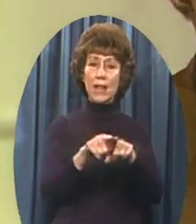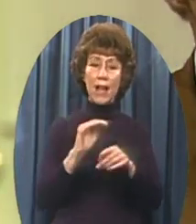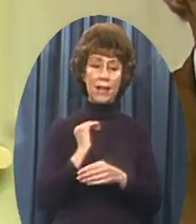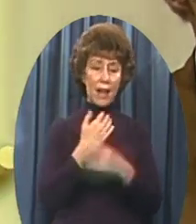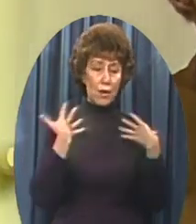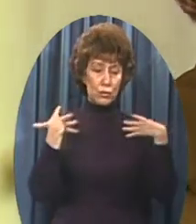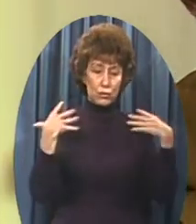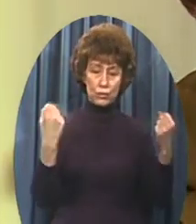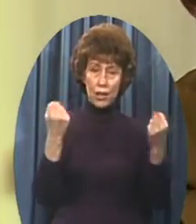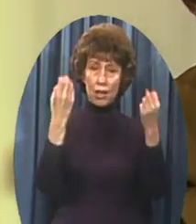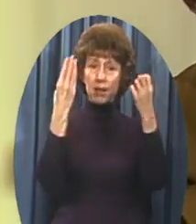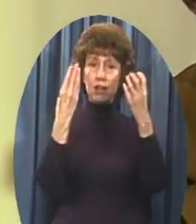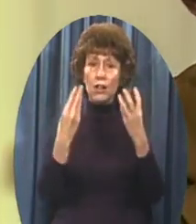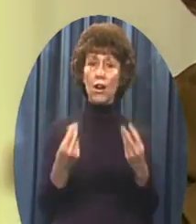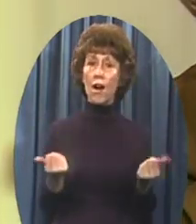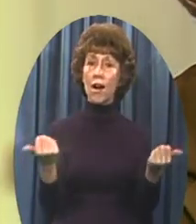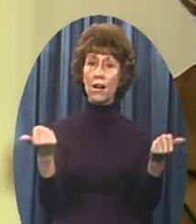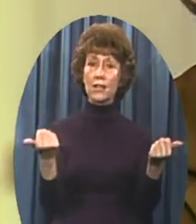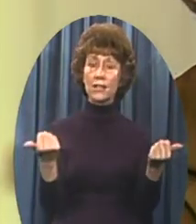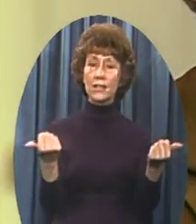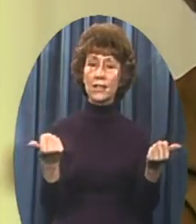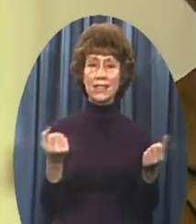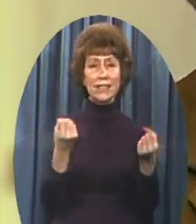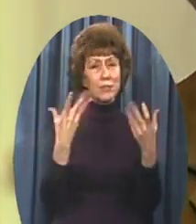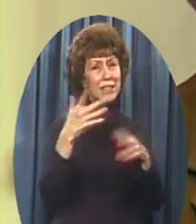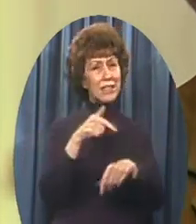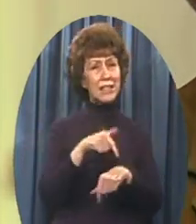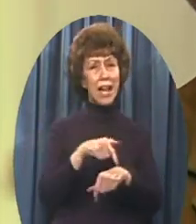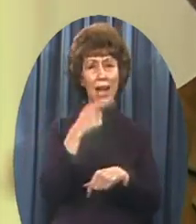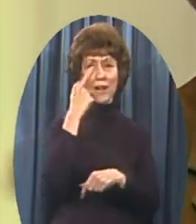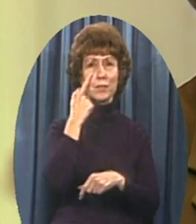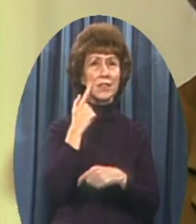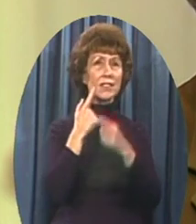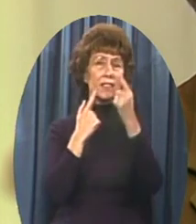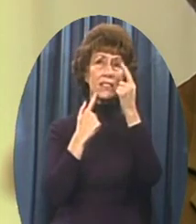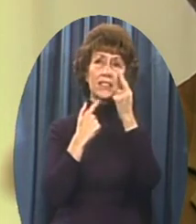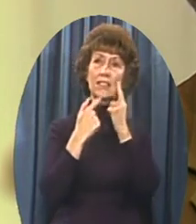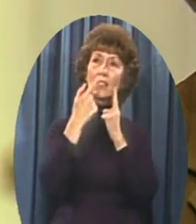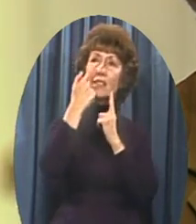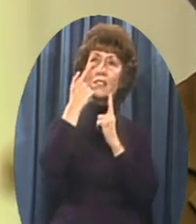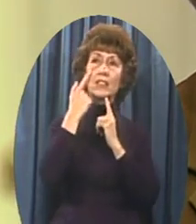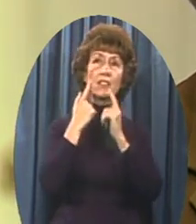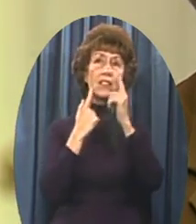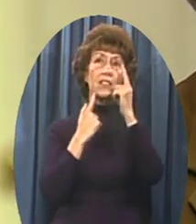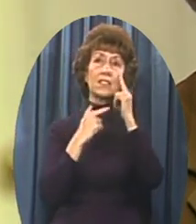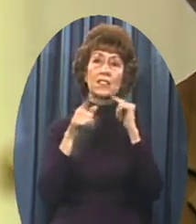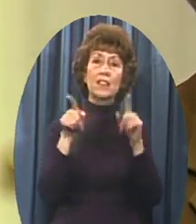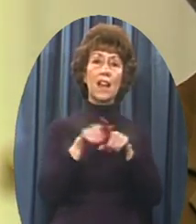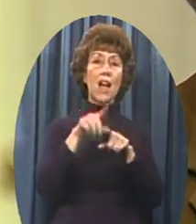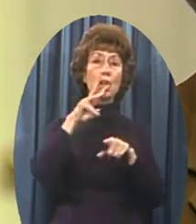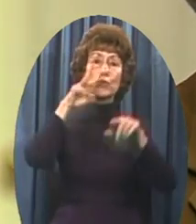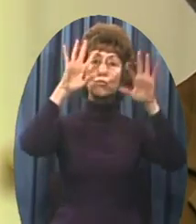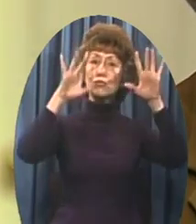gone. And many times the tears may fall like